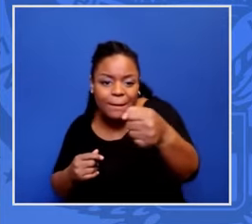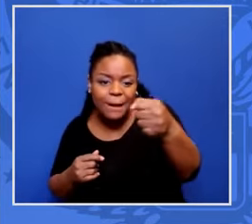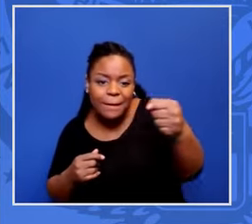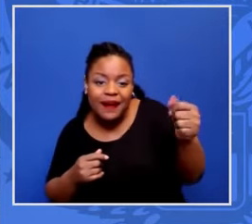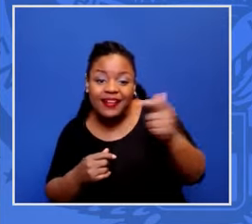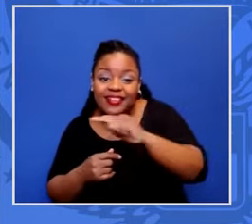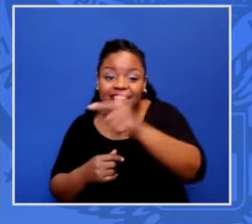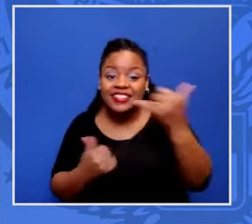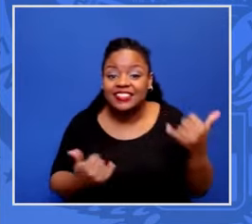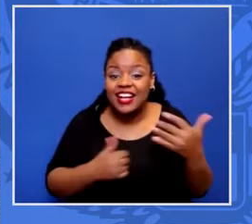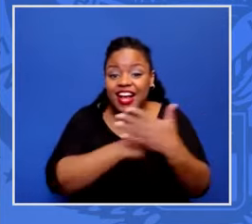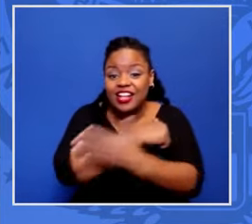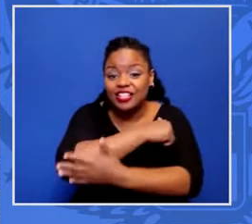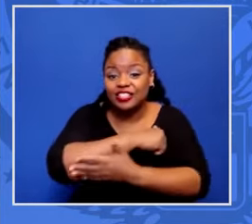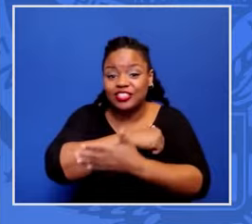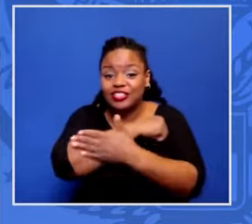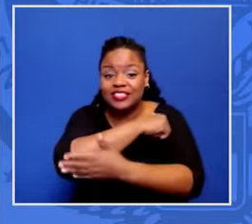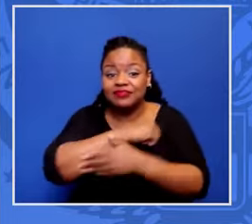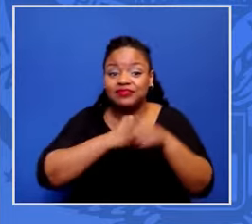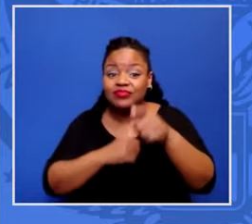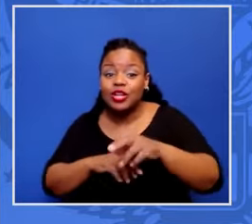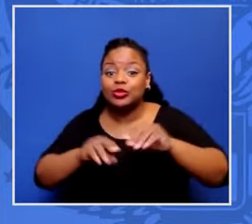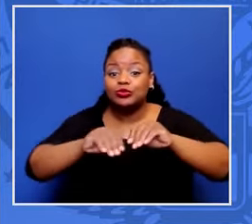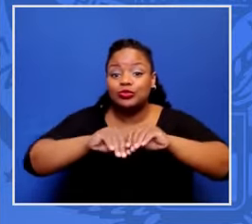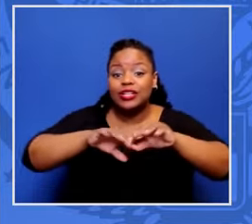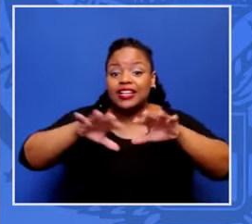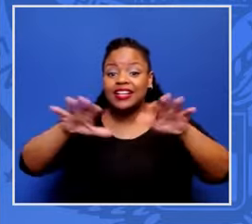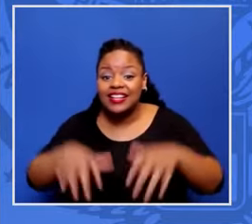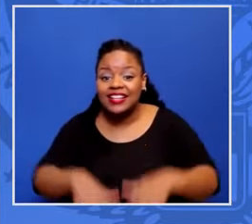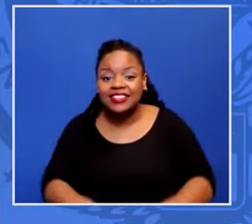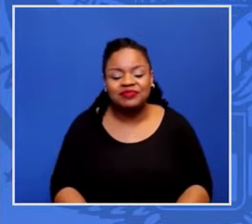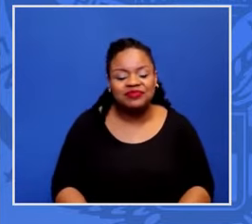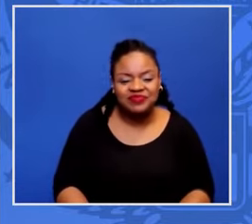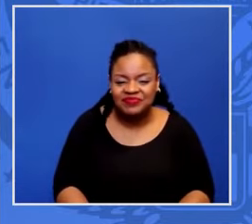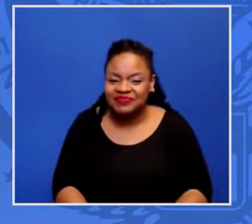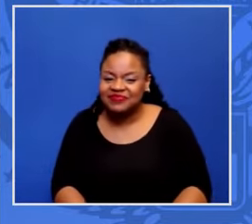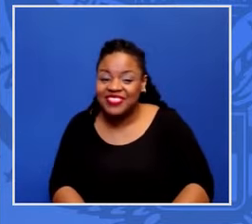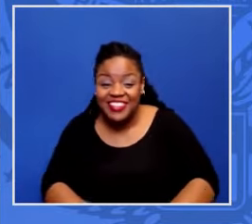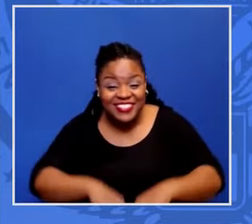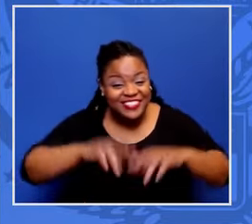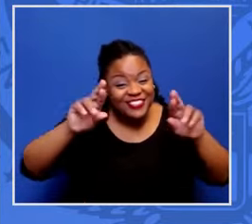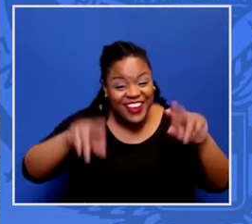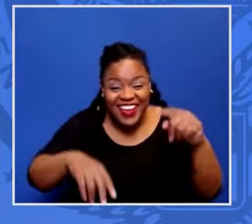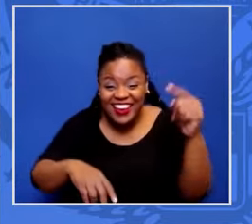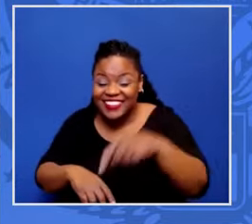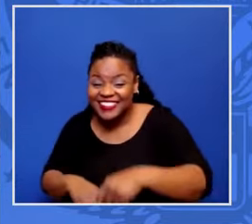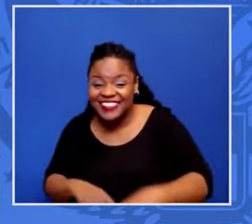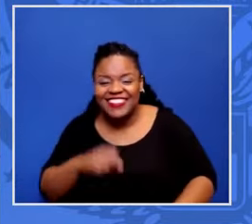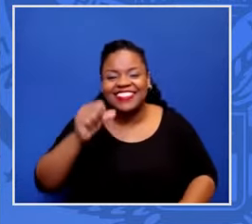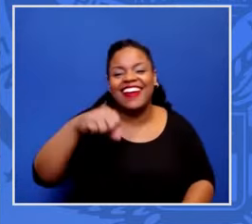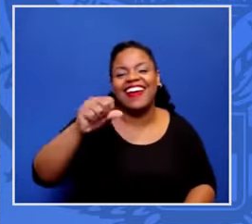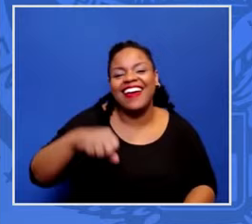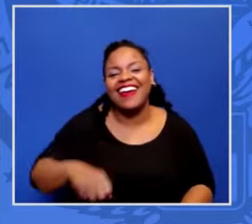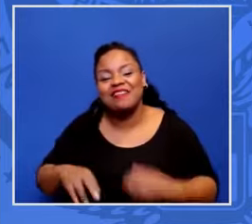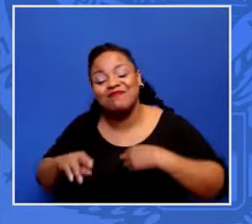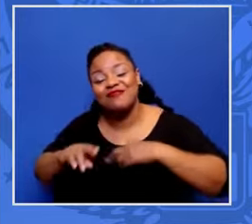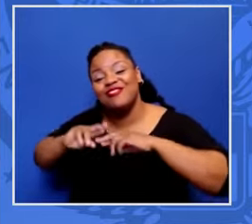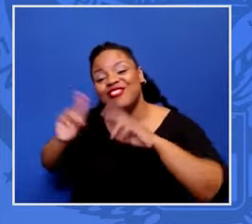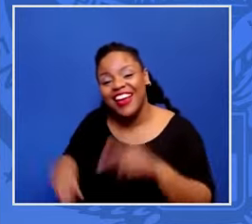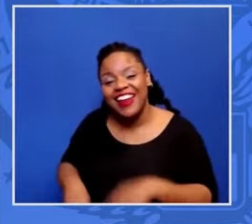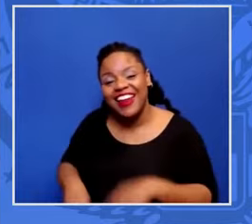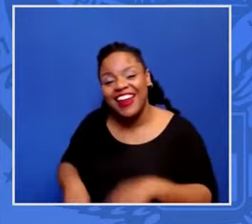begin. You ready, Ozuna? I'm ready, Cassidy, let's go. I'm ready too. Here we